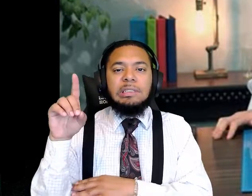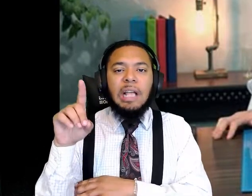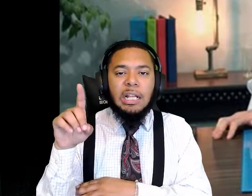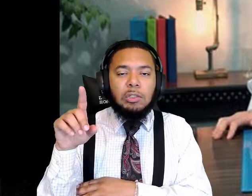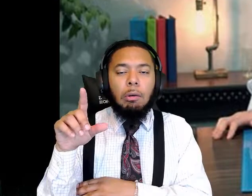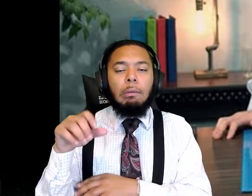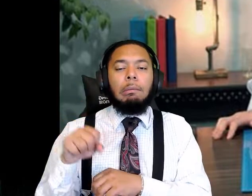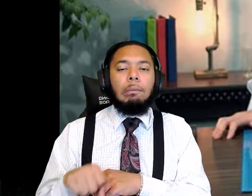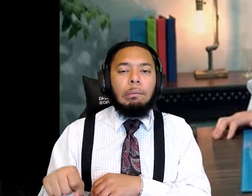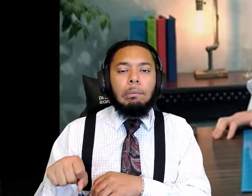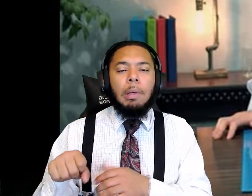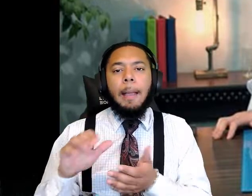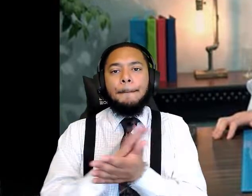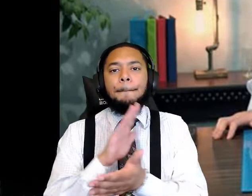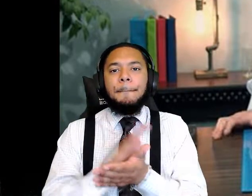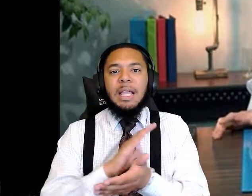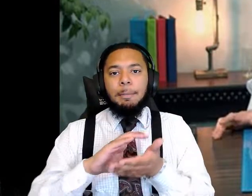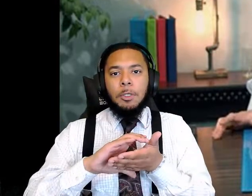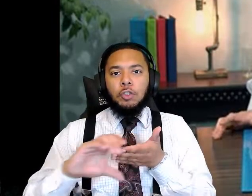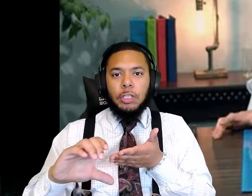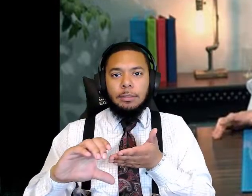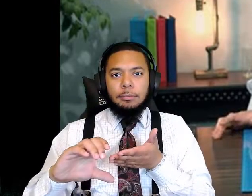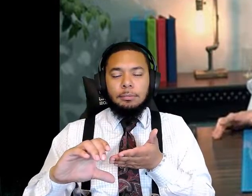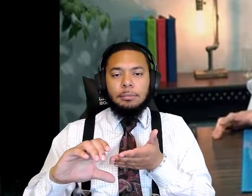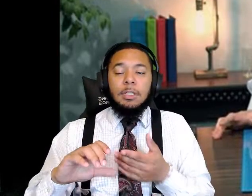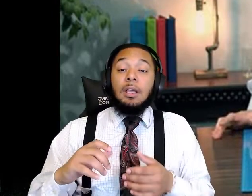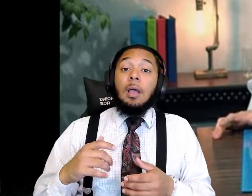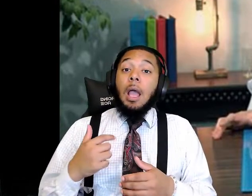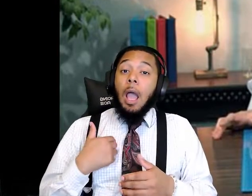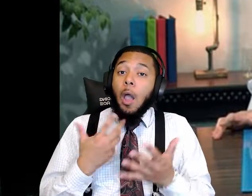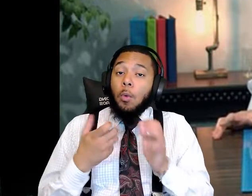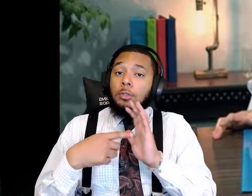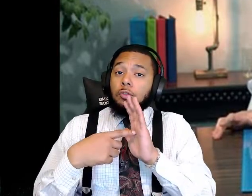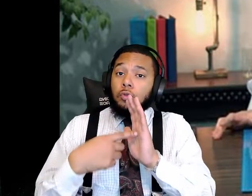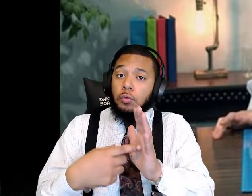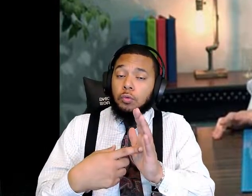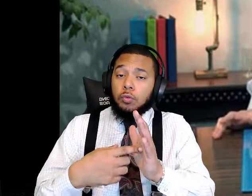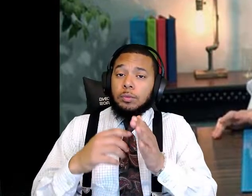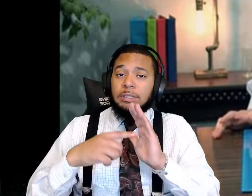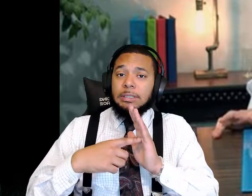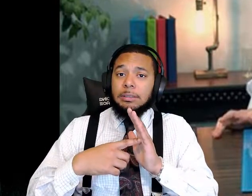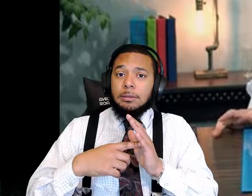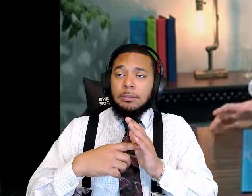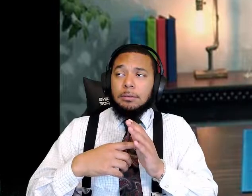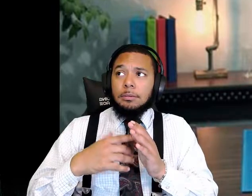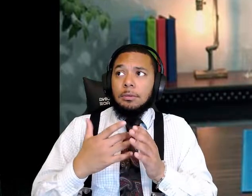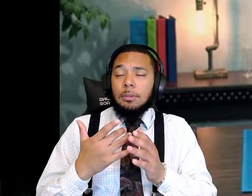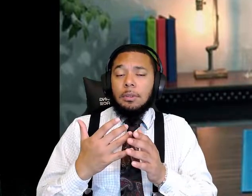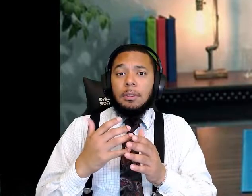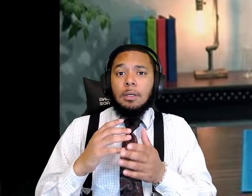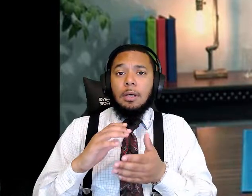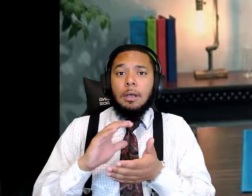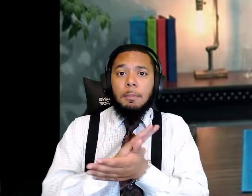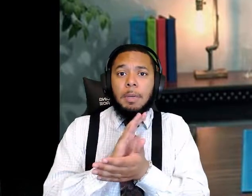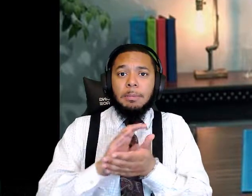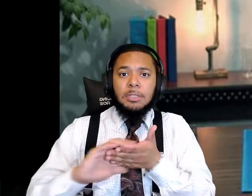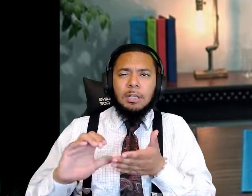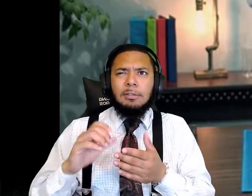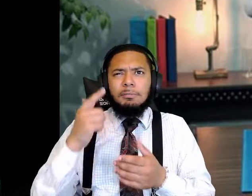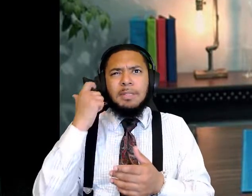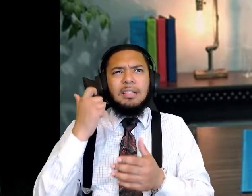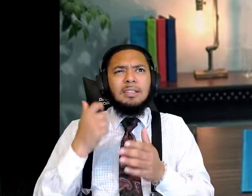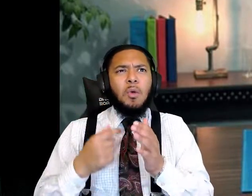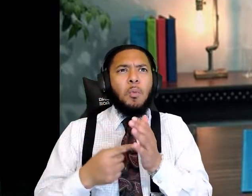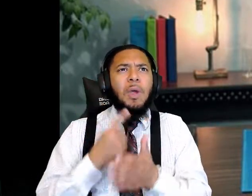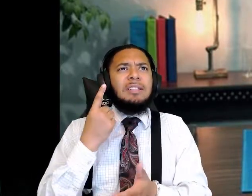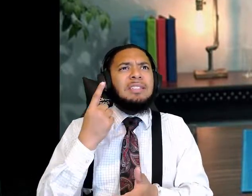We'll write an example of a paper check because maybe once or twice a year I need to break out, blow the